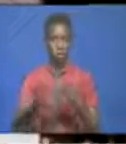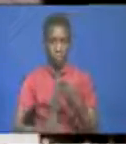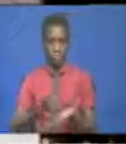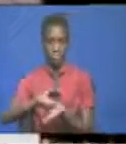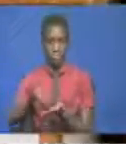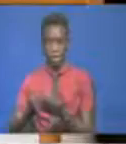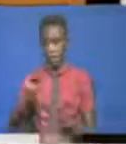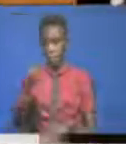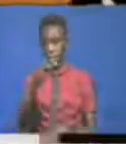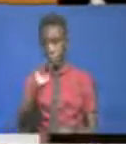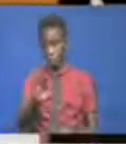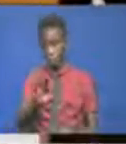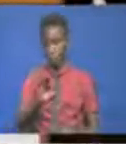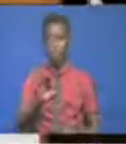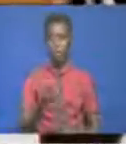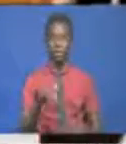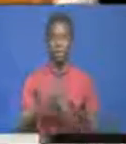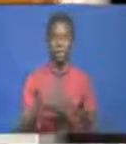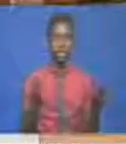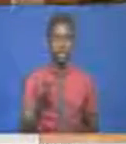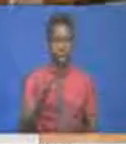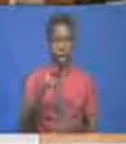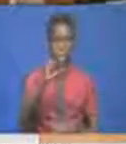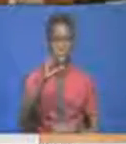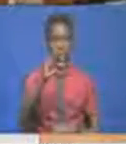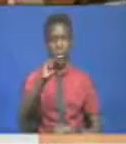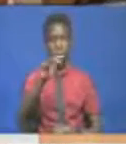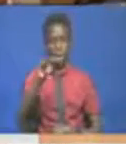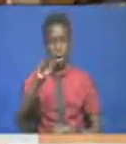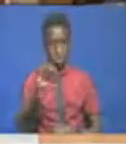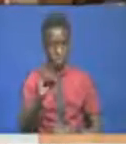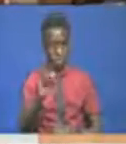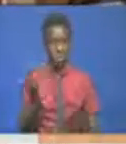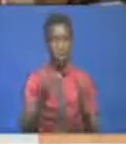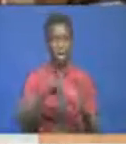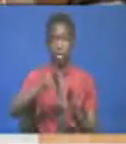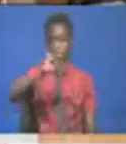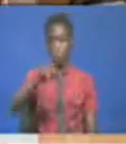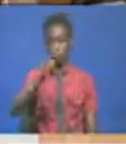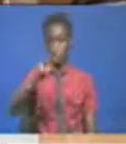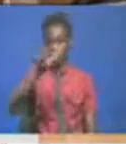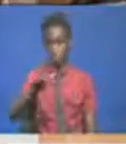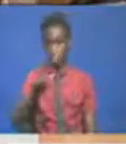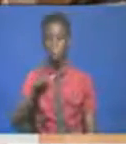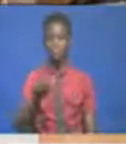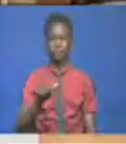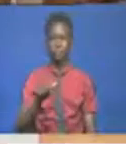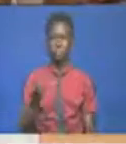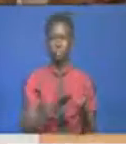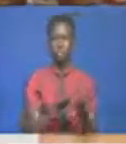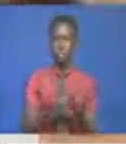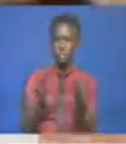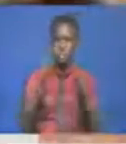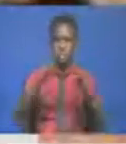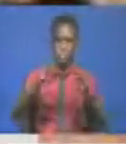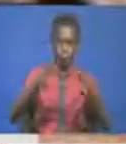at Magomano Primary School in Juja, Kiambu County, Sospita Kamau, a physiotherapist, singled out autism and cerebral palsy